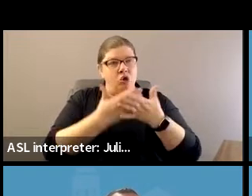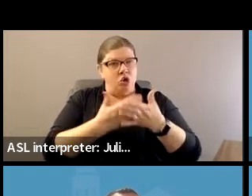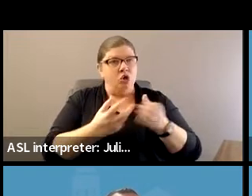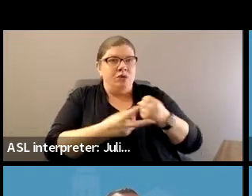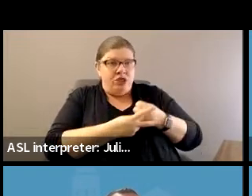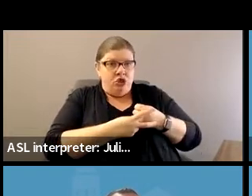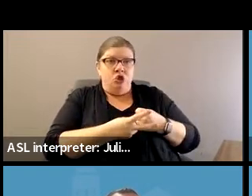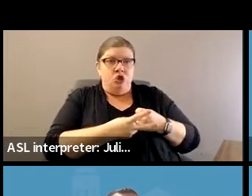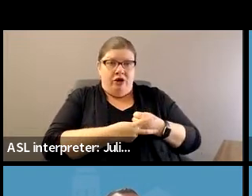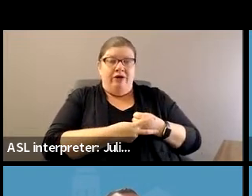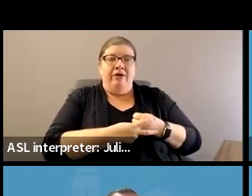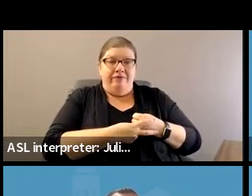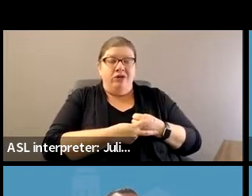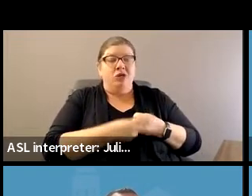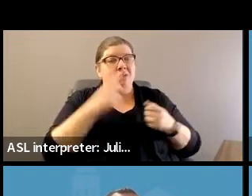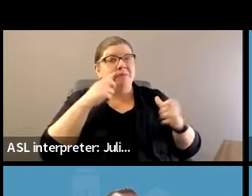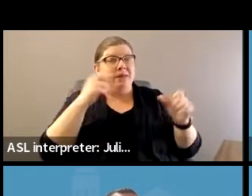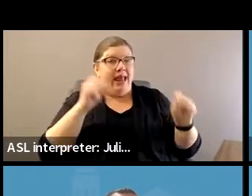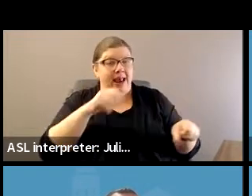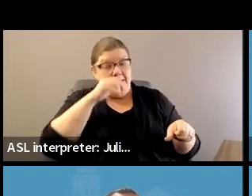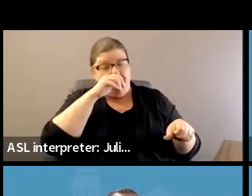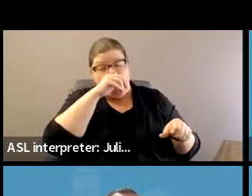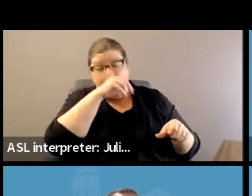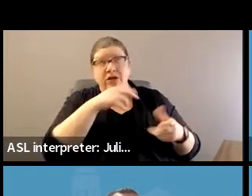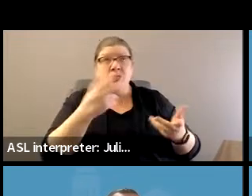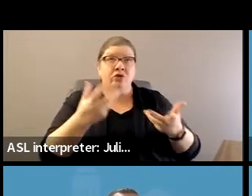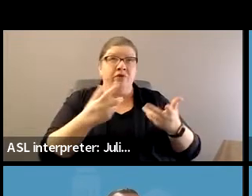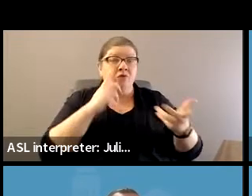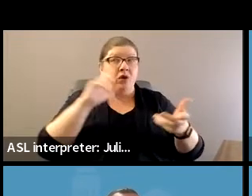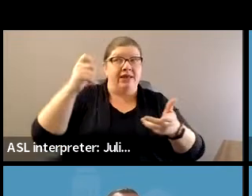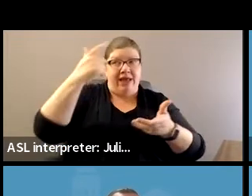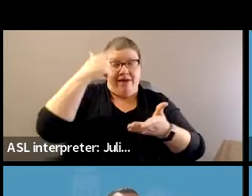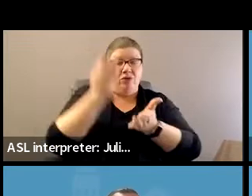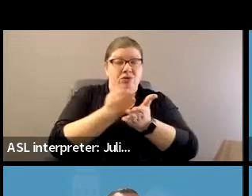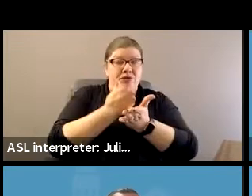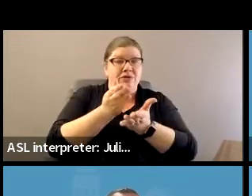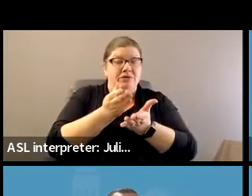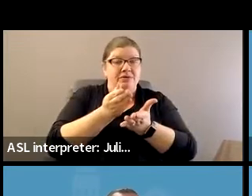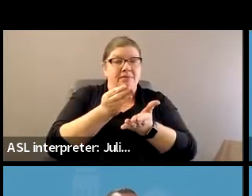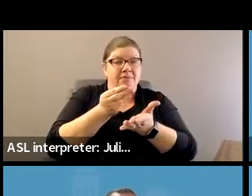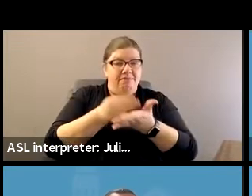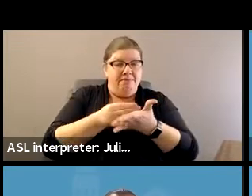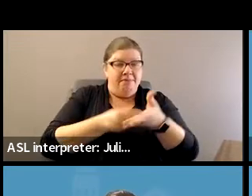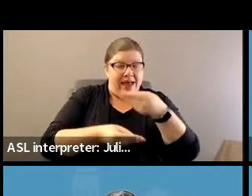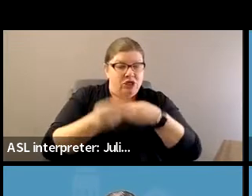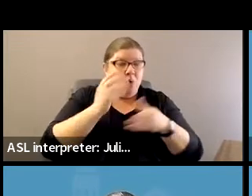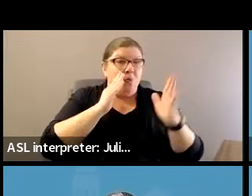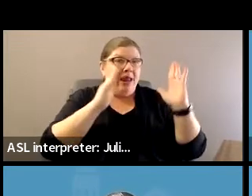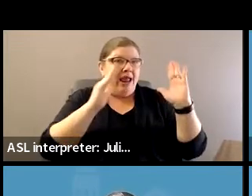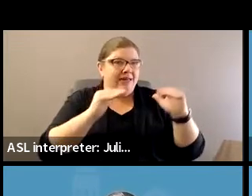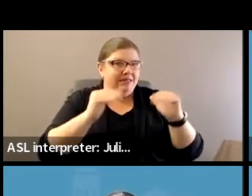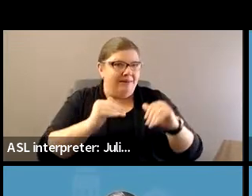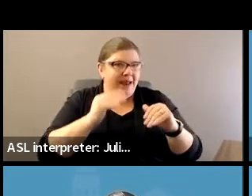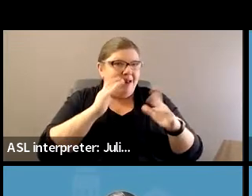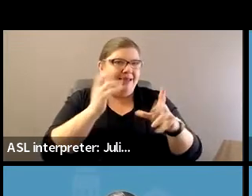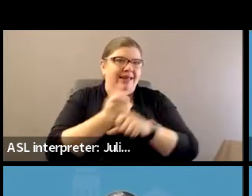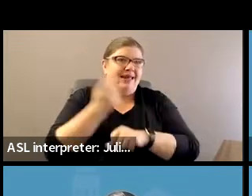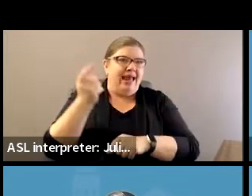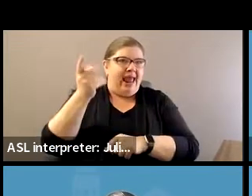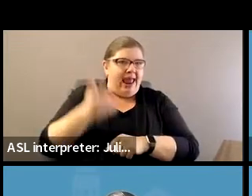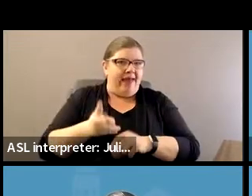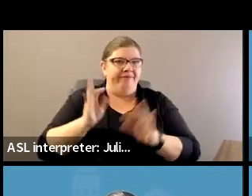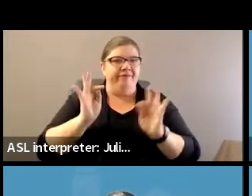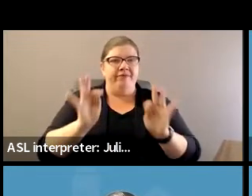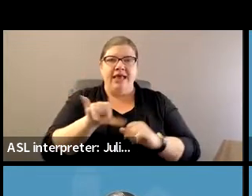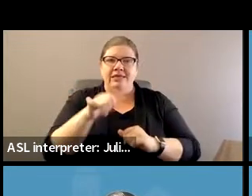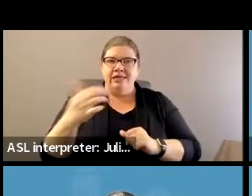of such as to be able to, with regards to the governor's budget, where we anticipated this and we're only anticipating getting half. So that's